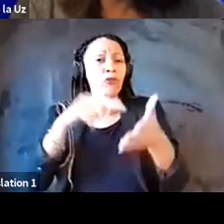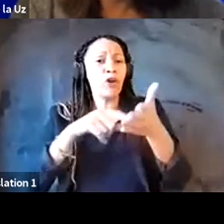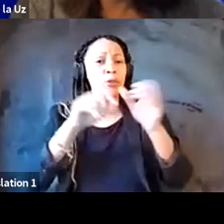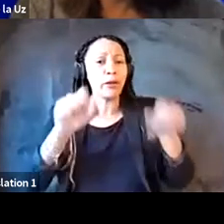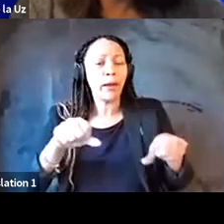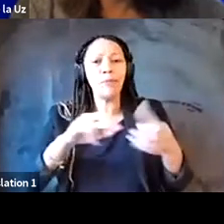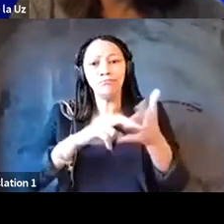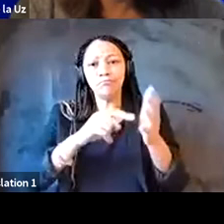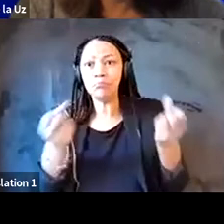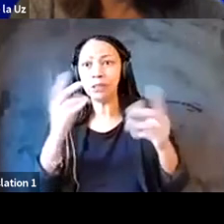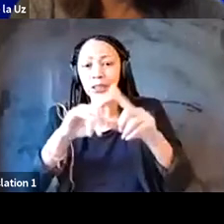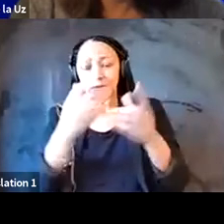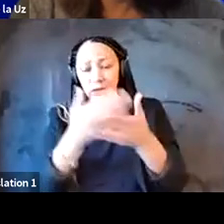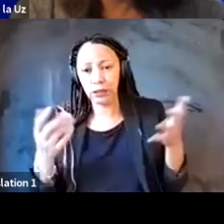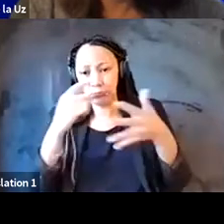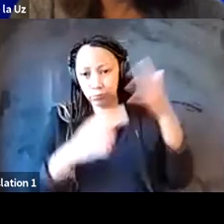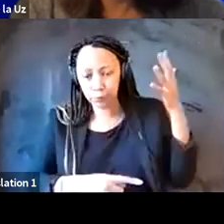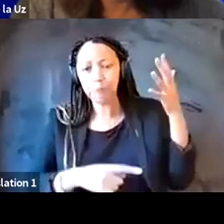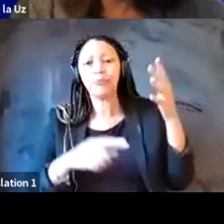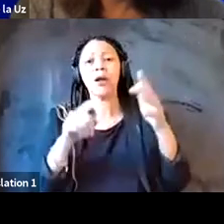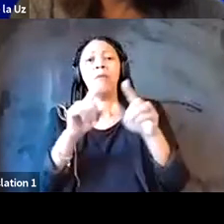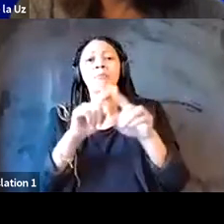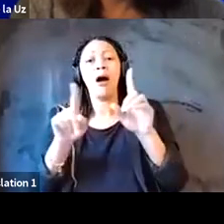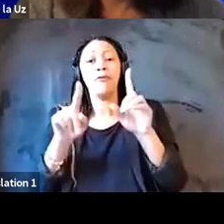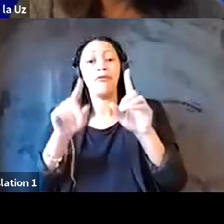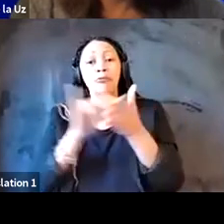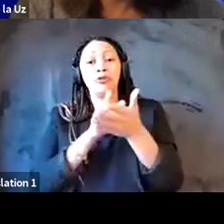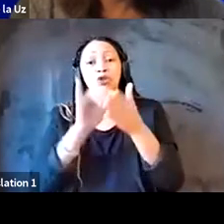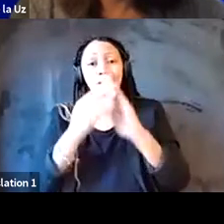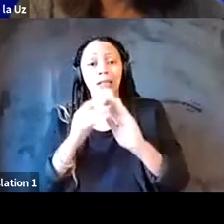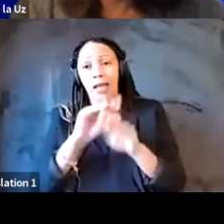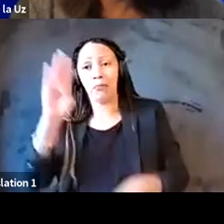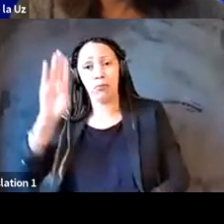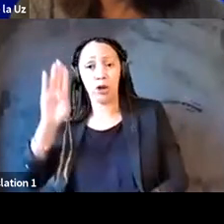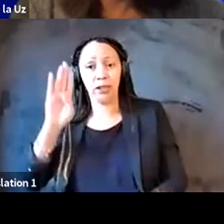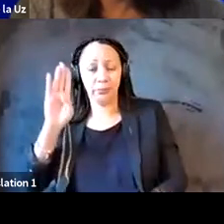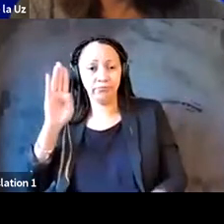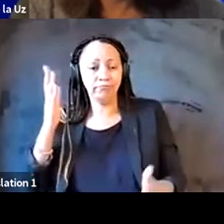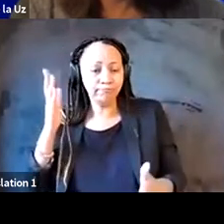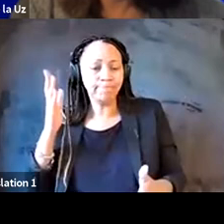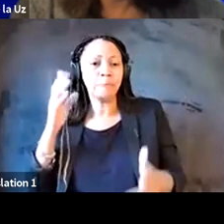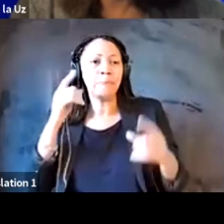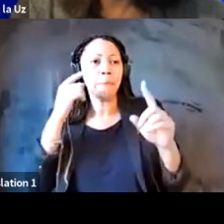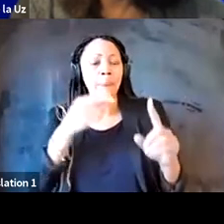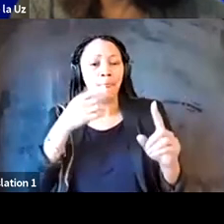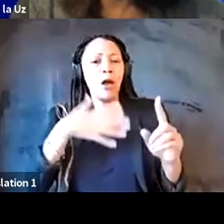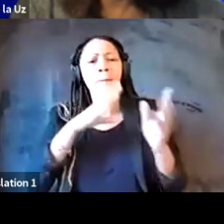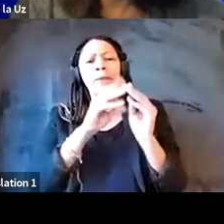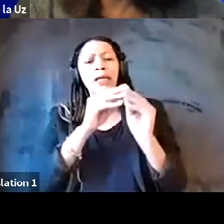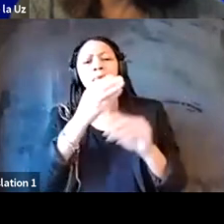ways, but in New York City context, in Brooklyn context, the numbers that were given at the meeting with the borough